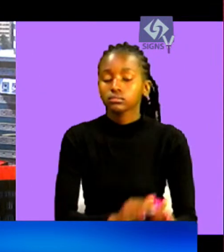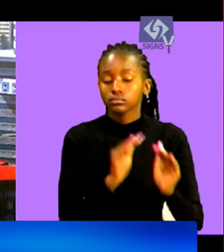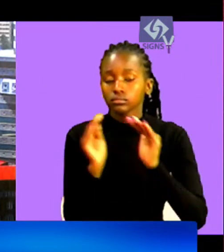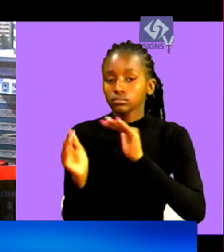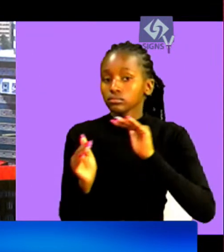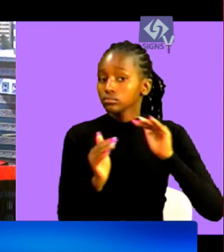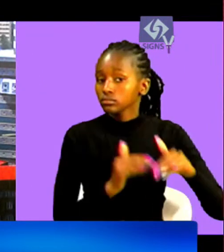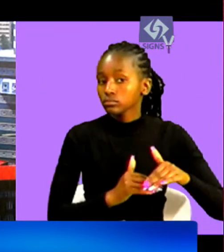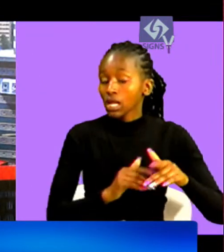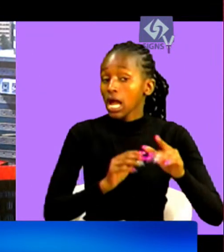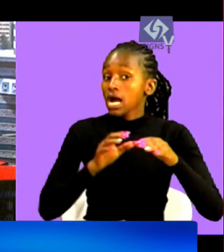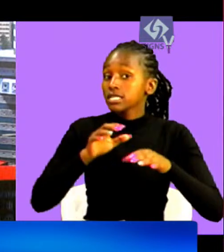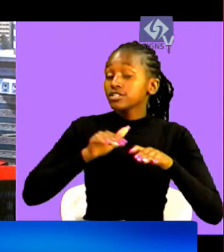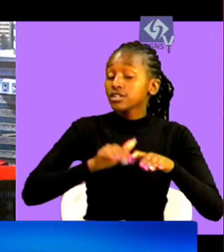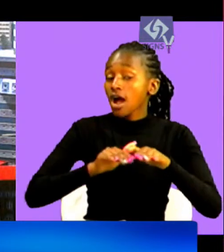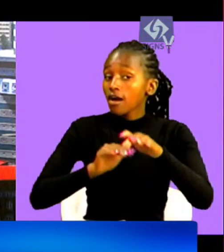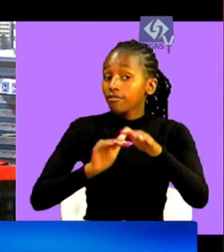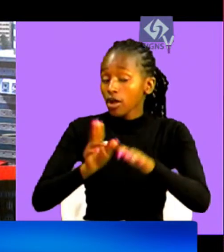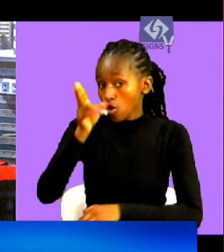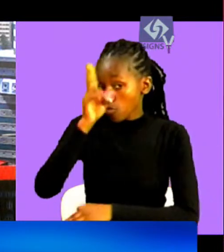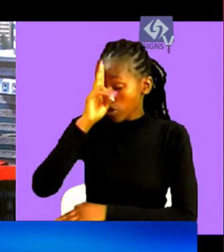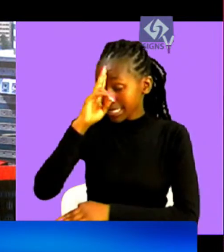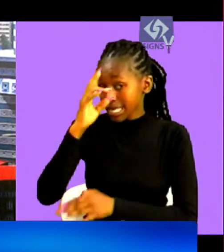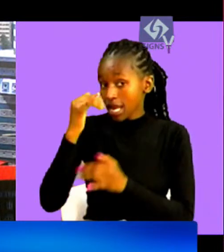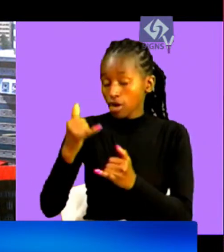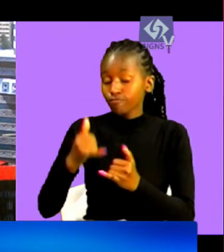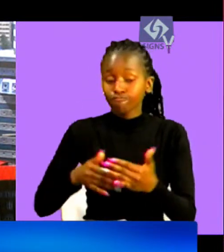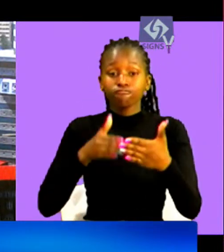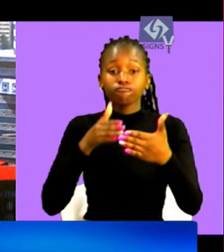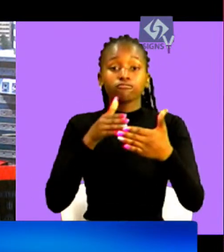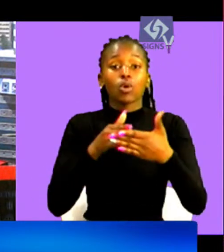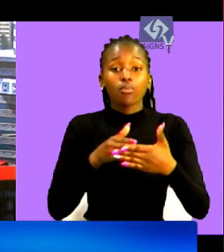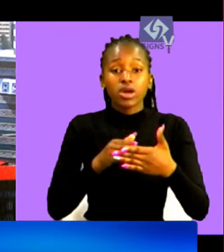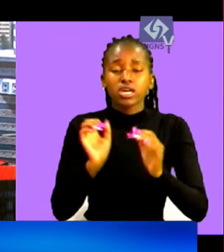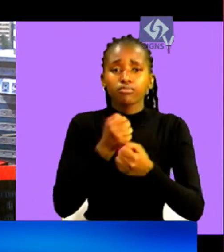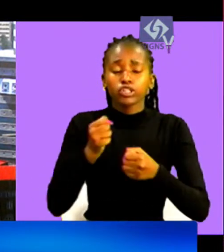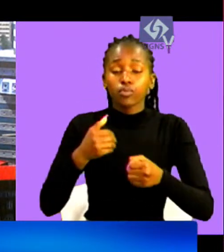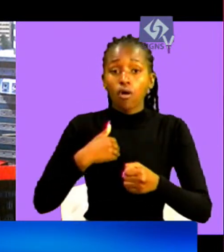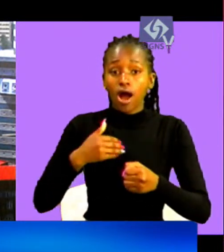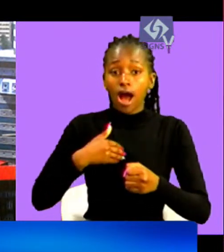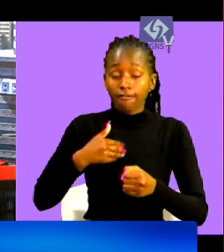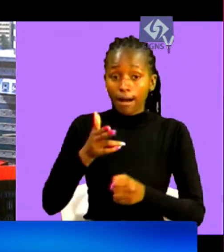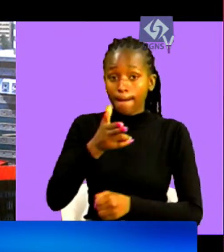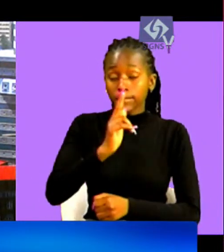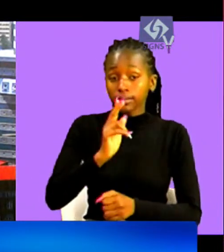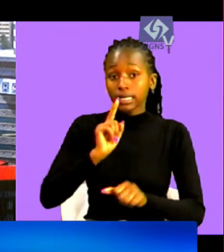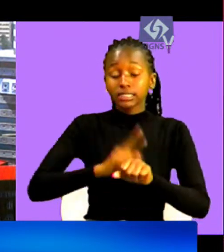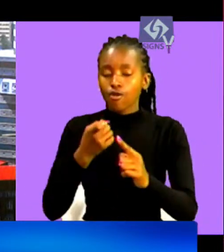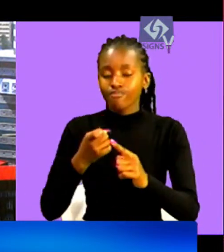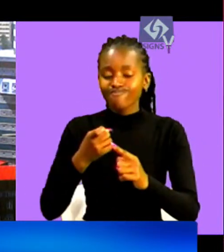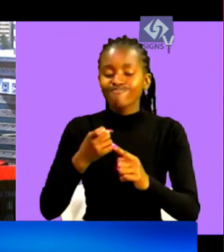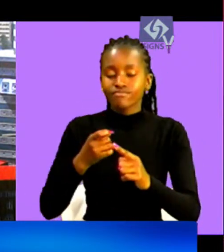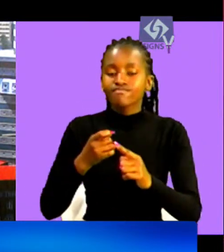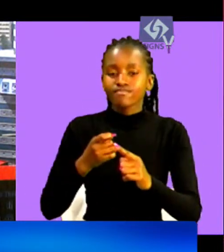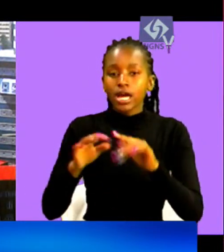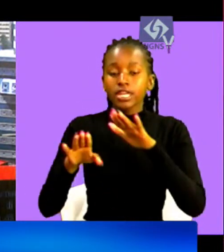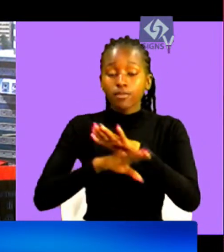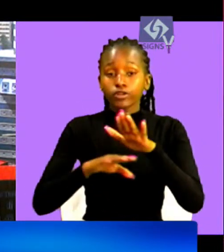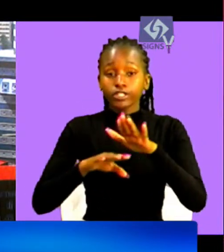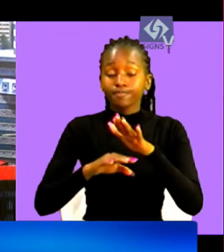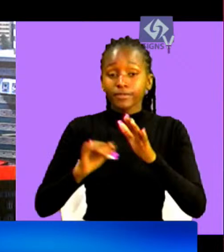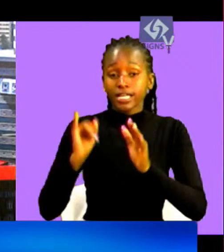Traffic police officers have now been prohibited from carrying firearms during active duty. That's according to